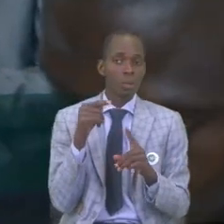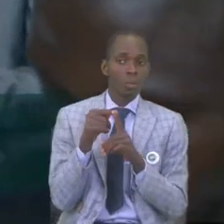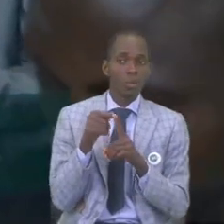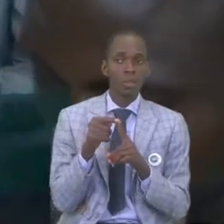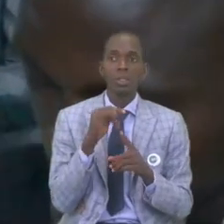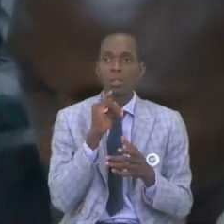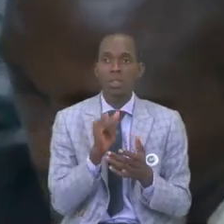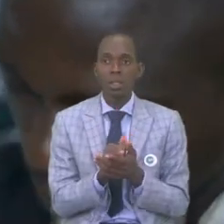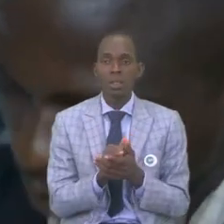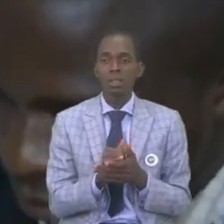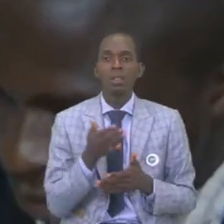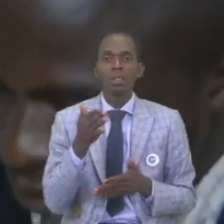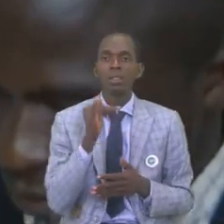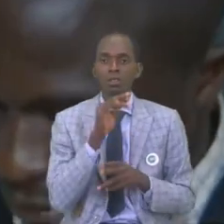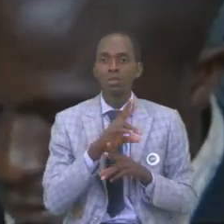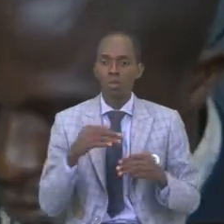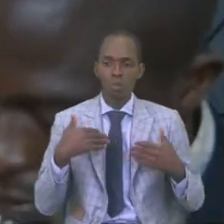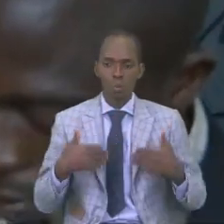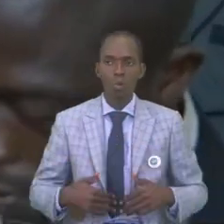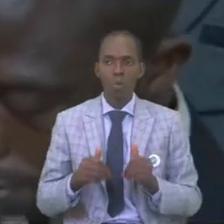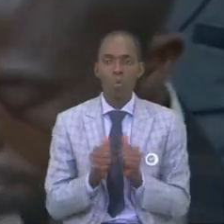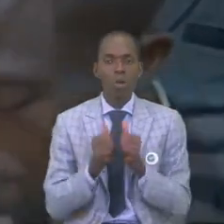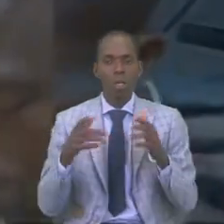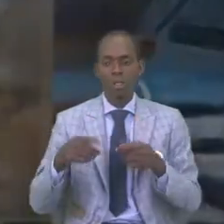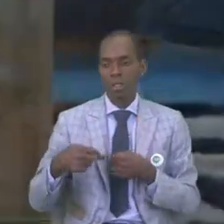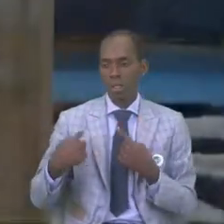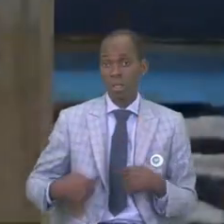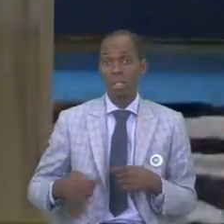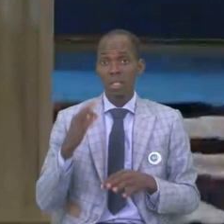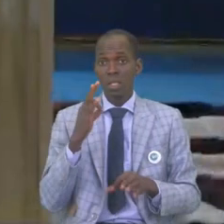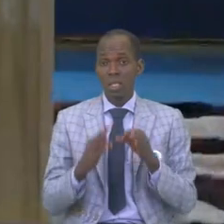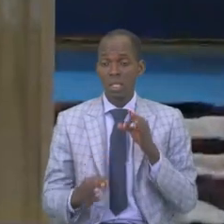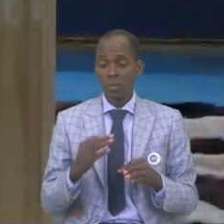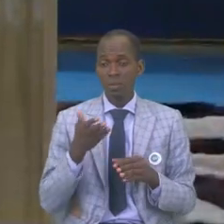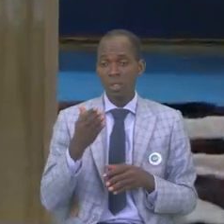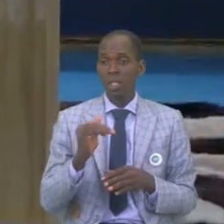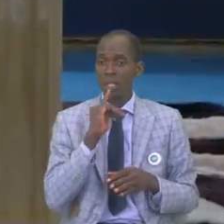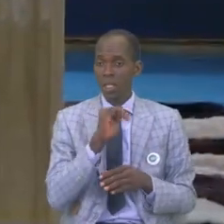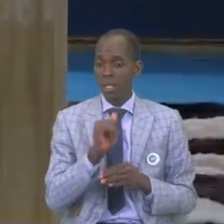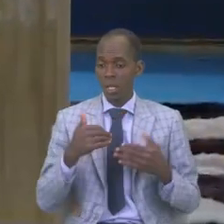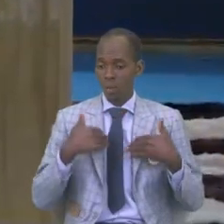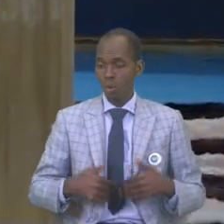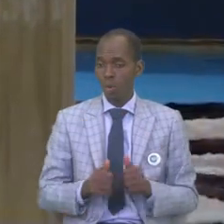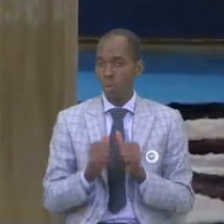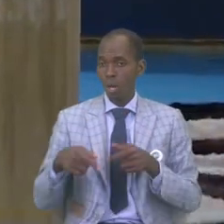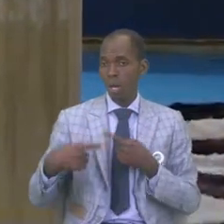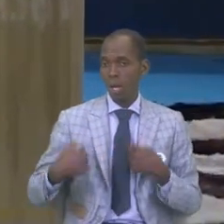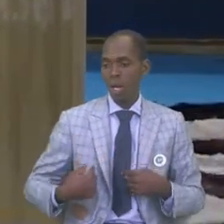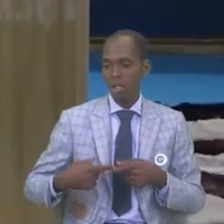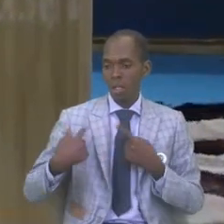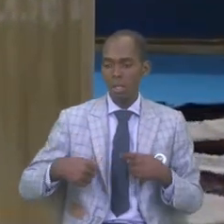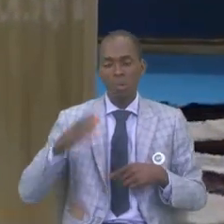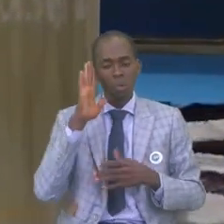the heart. The heart has stopped functioning. The heart is not transforming, or the heart is